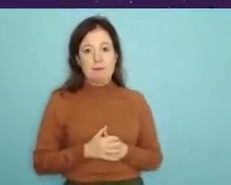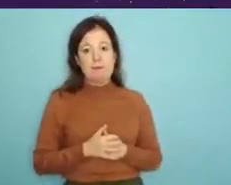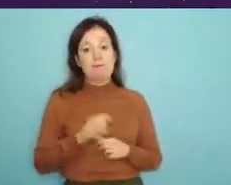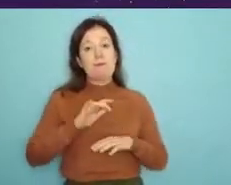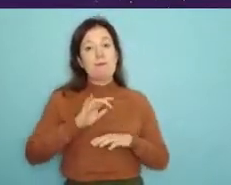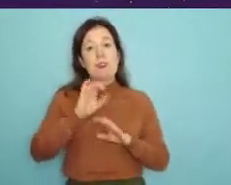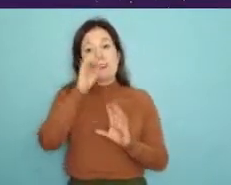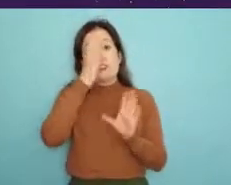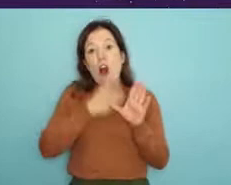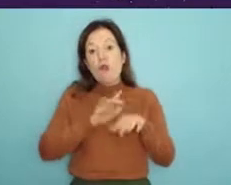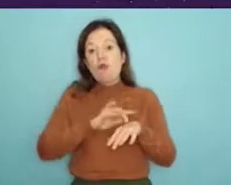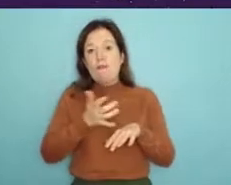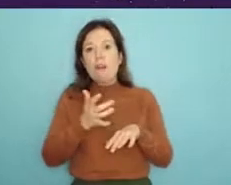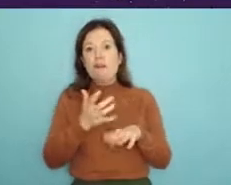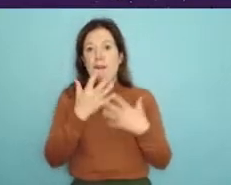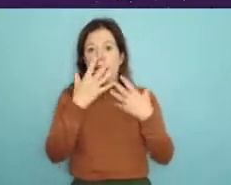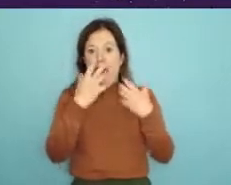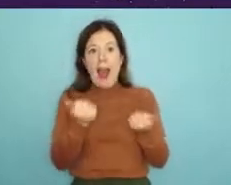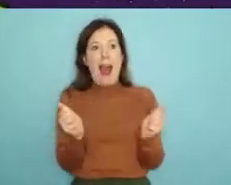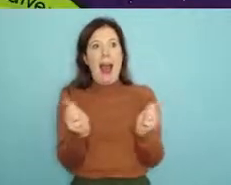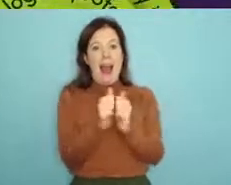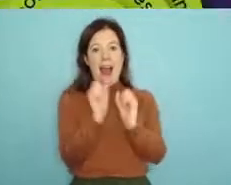psychological professions.